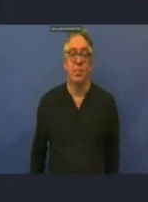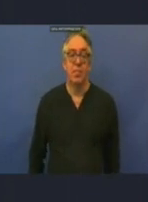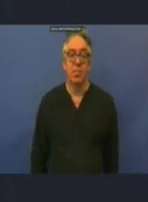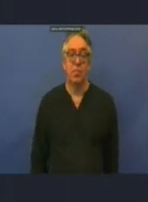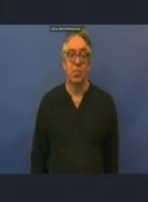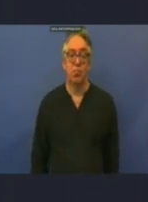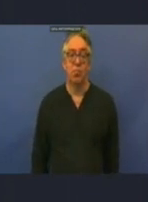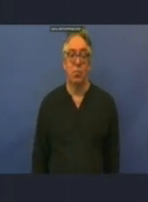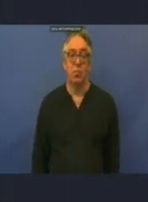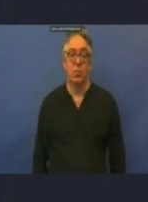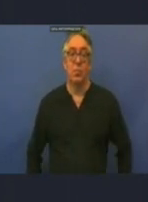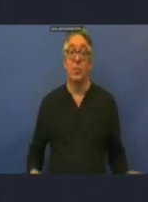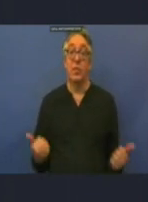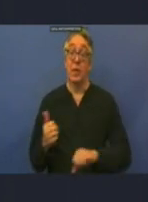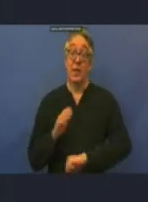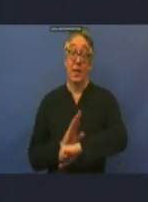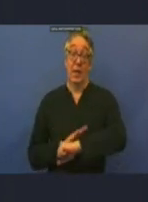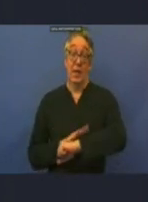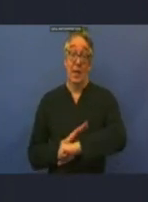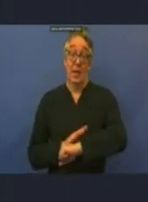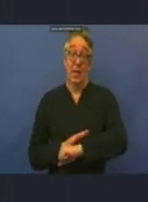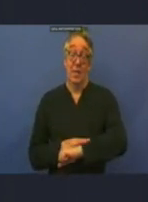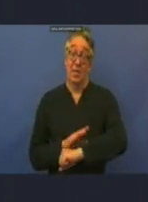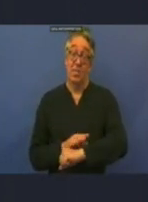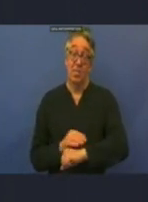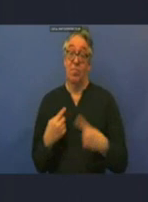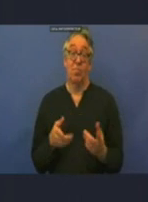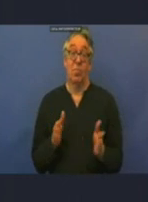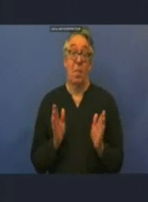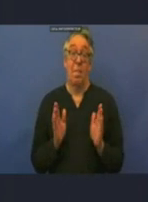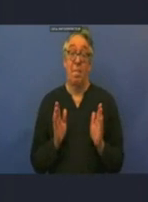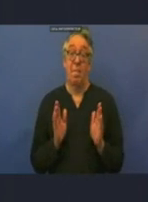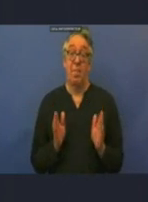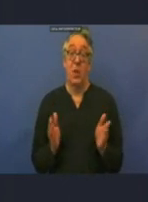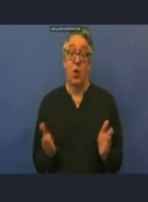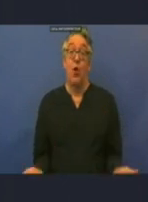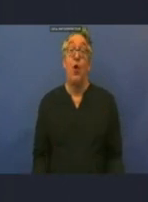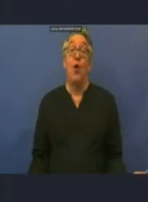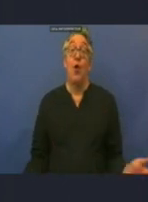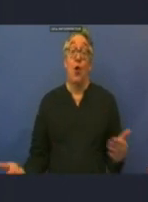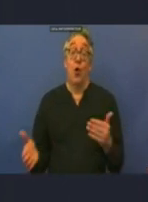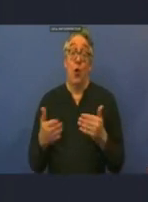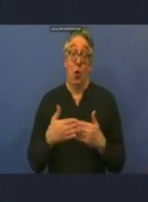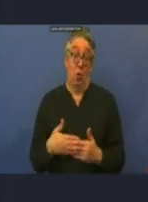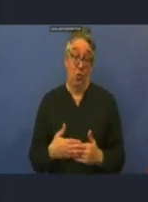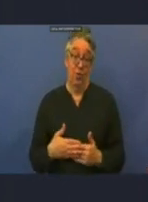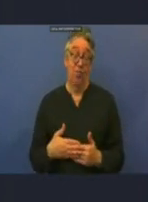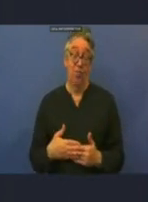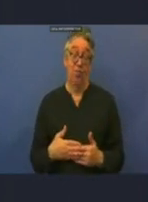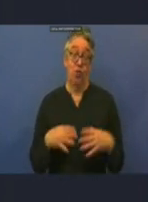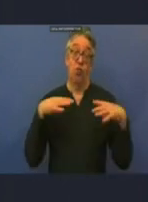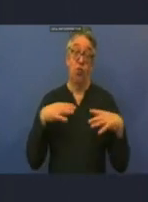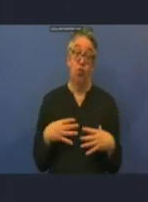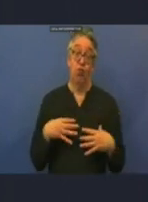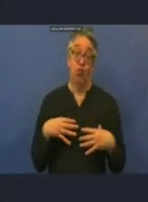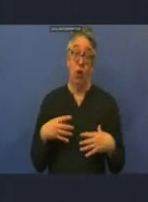I'm afraid it's now time to close our session, our first session